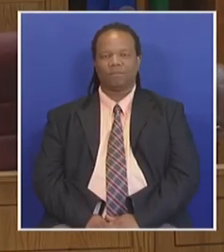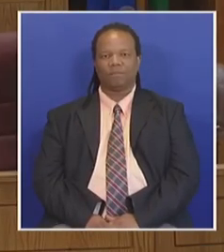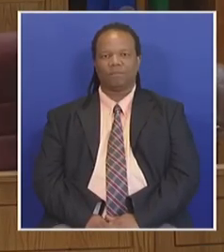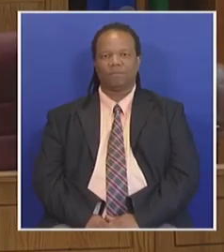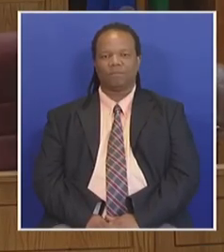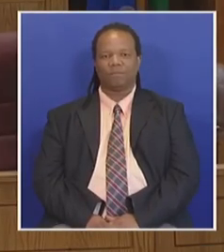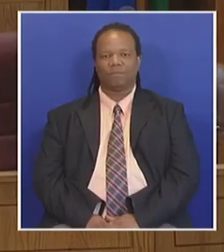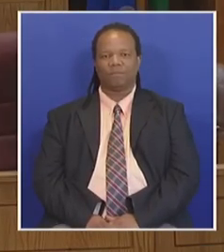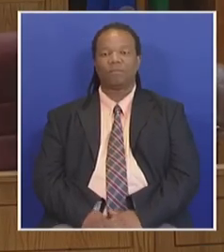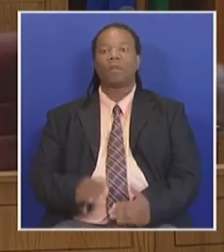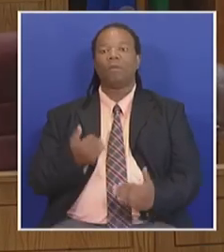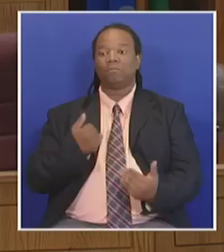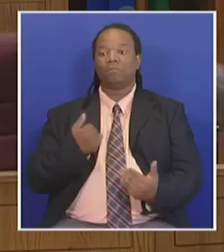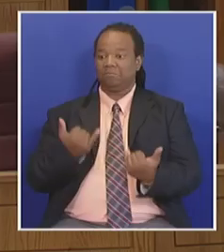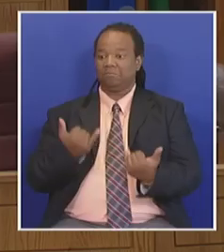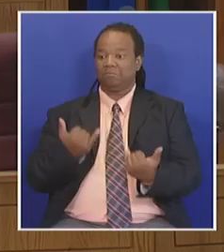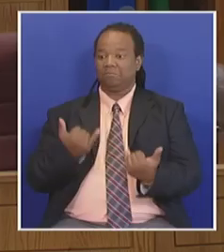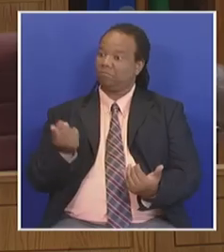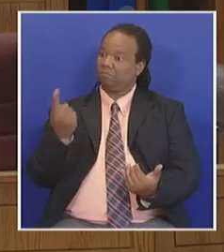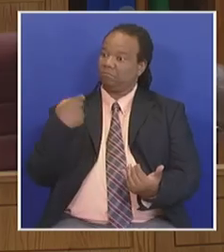I have been told